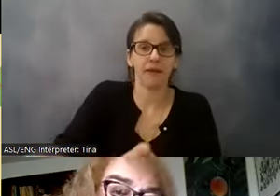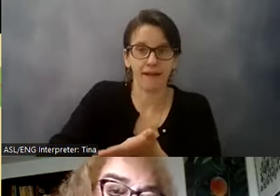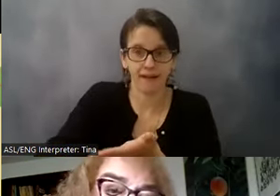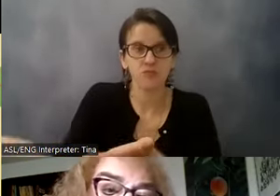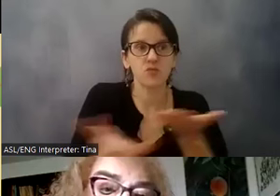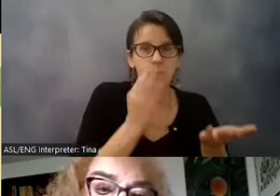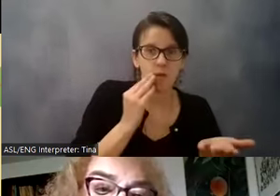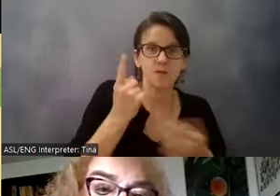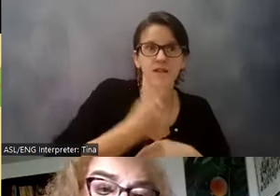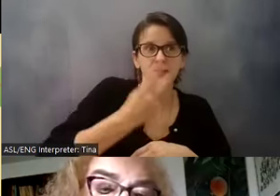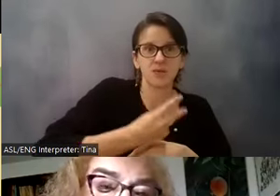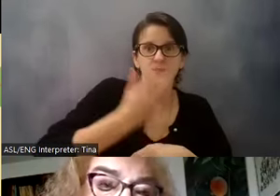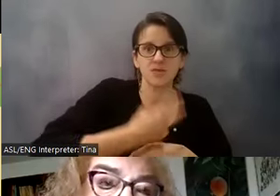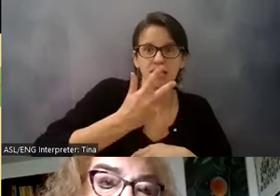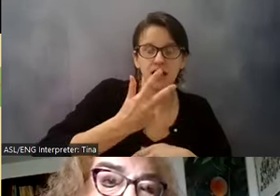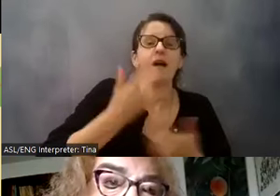supermarket